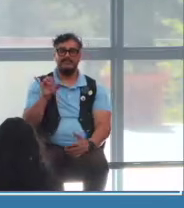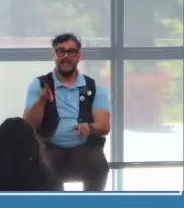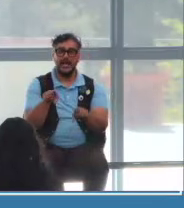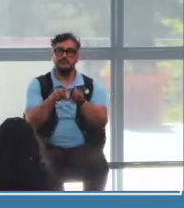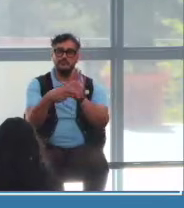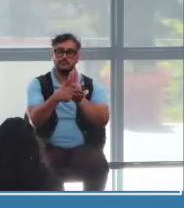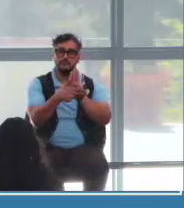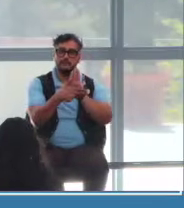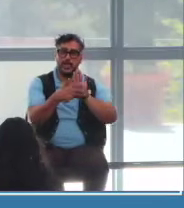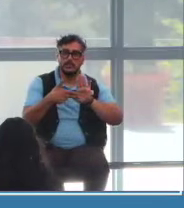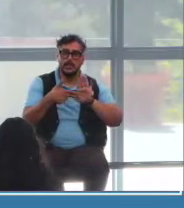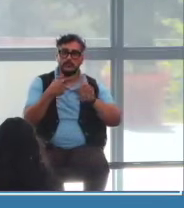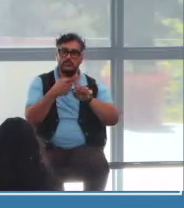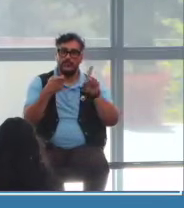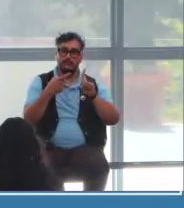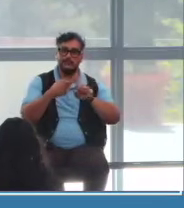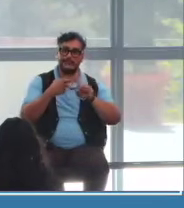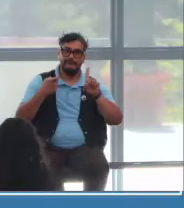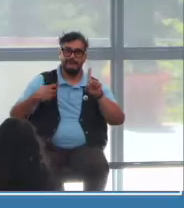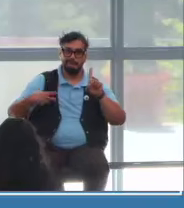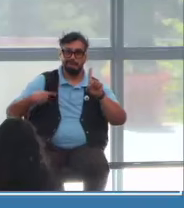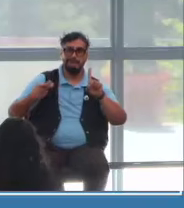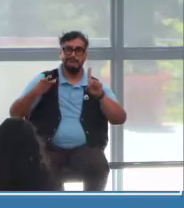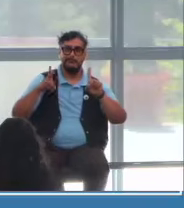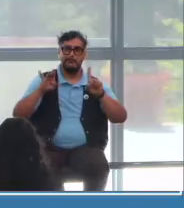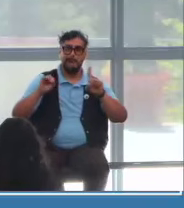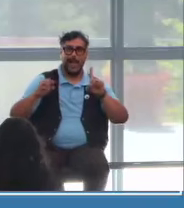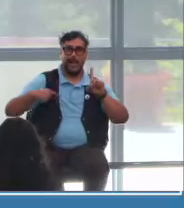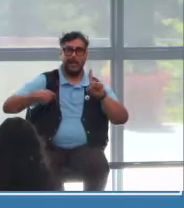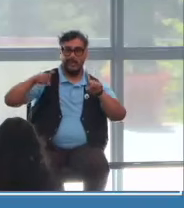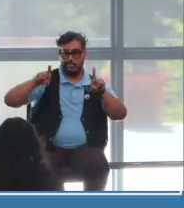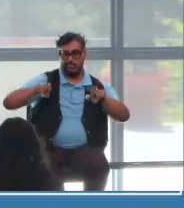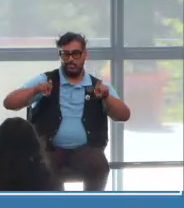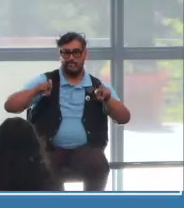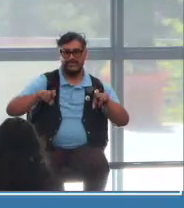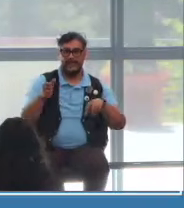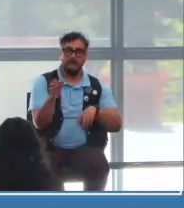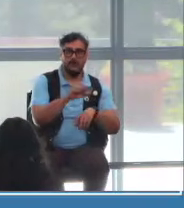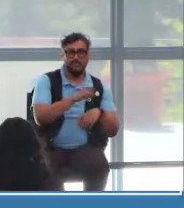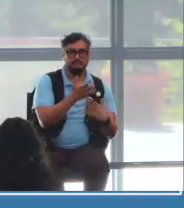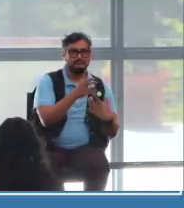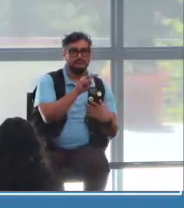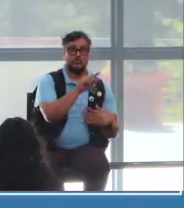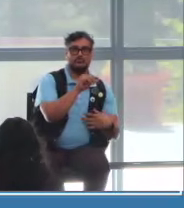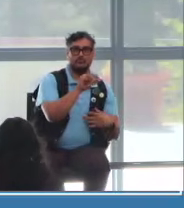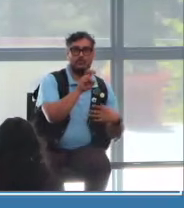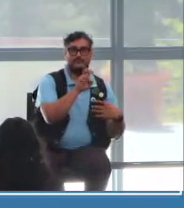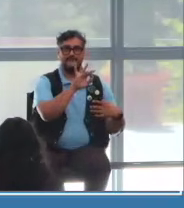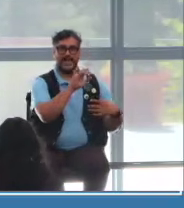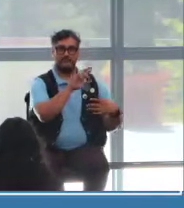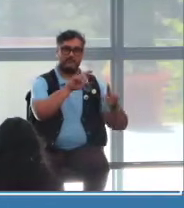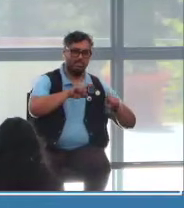diagnosed through certain biopsies and small nerve fiber, et cetera. But it's a major